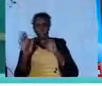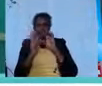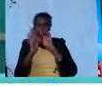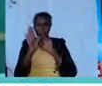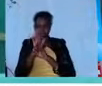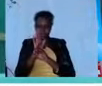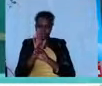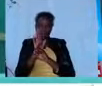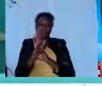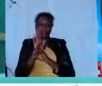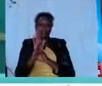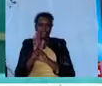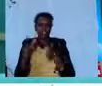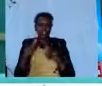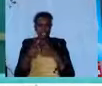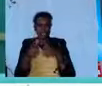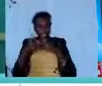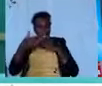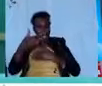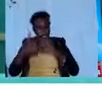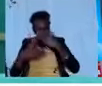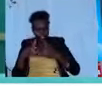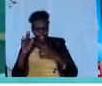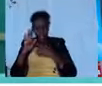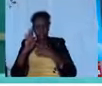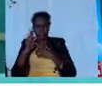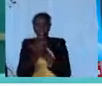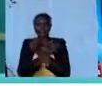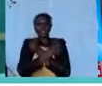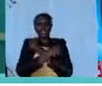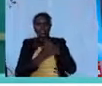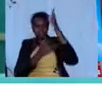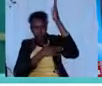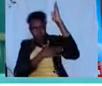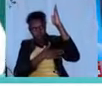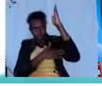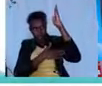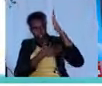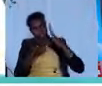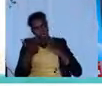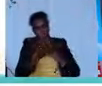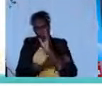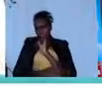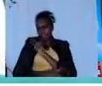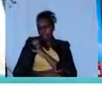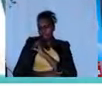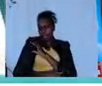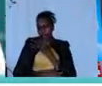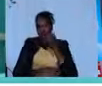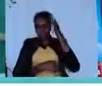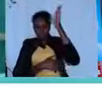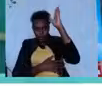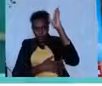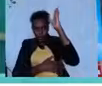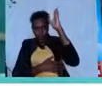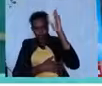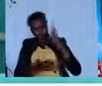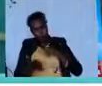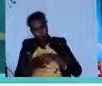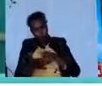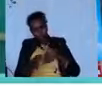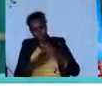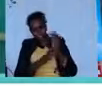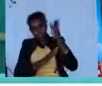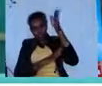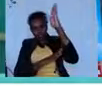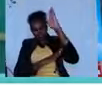commandments. And after demonstrating the love of God through the fear of God, walking in